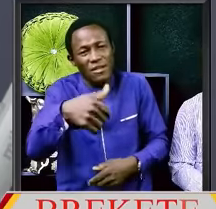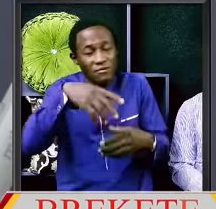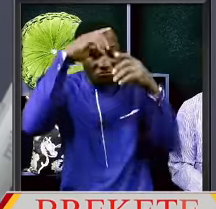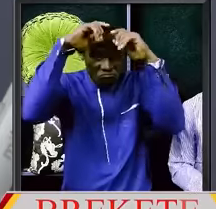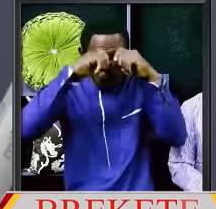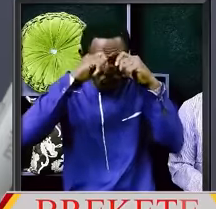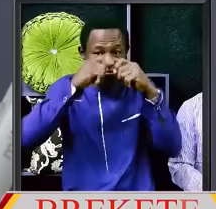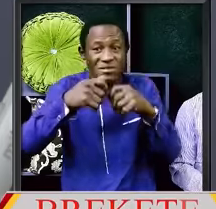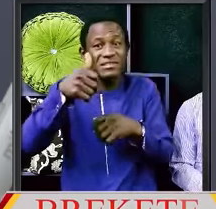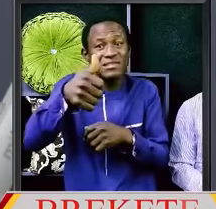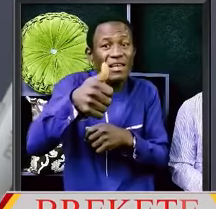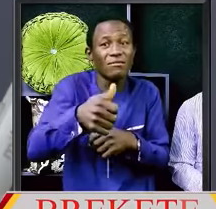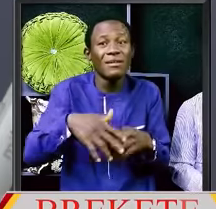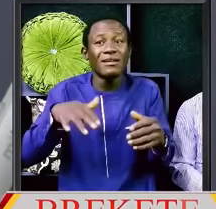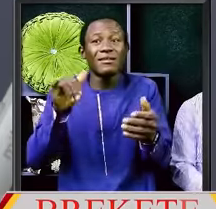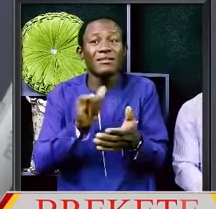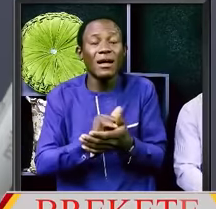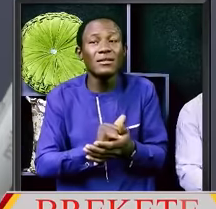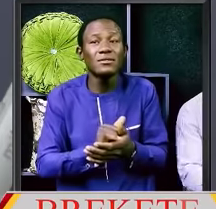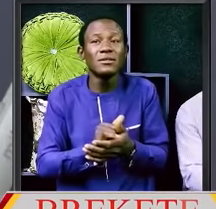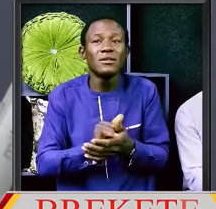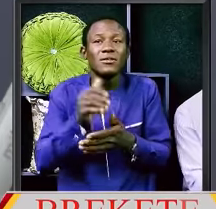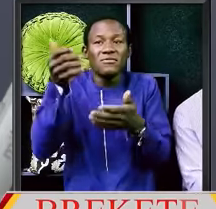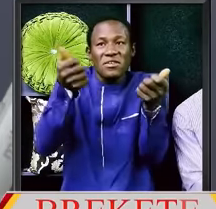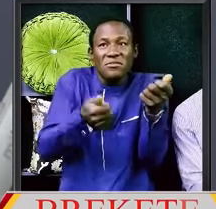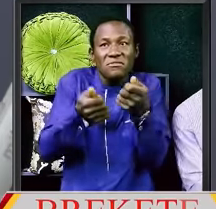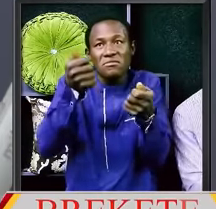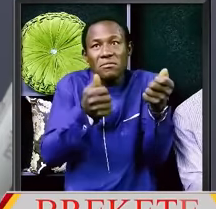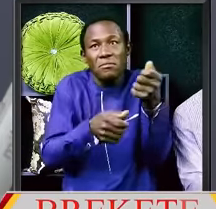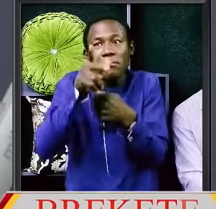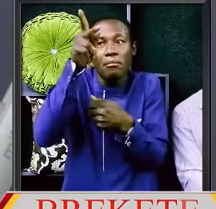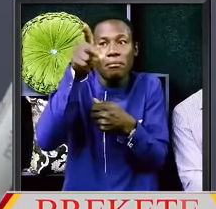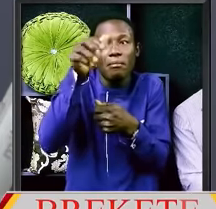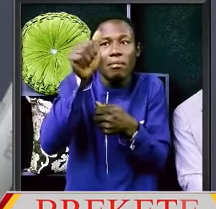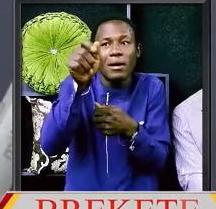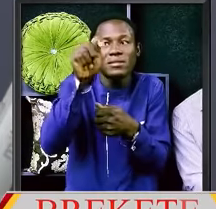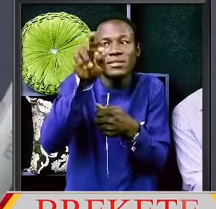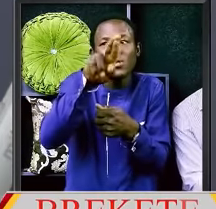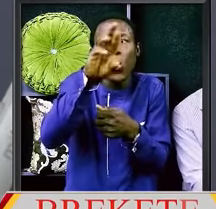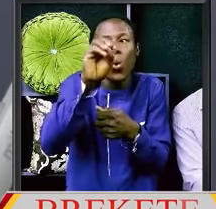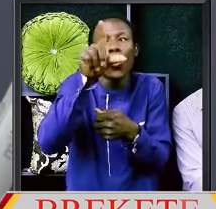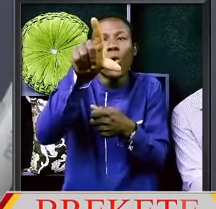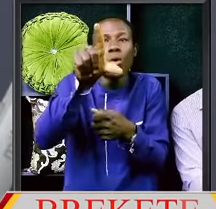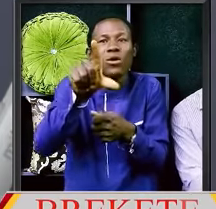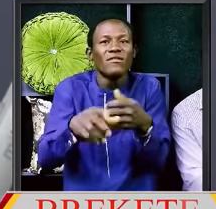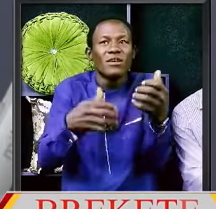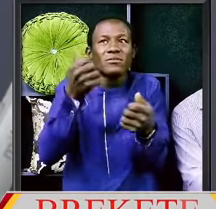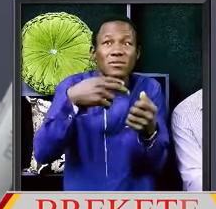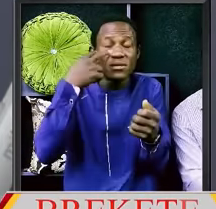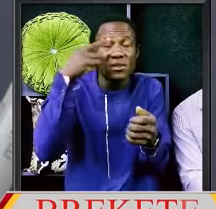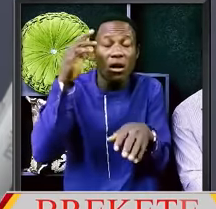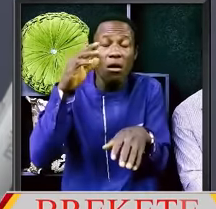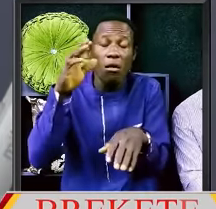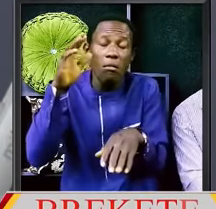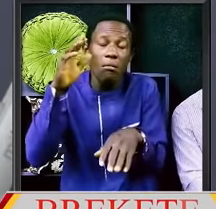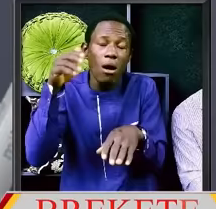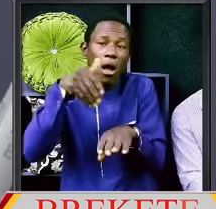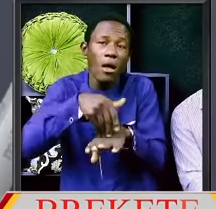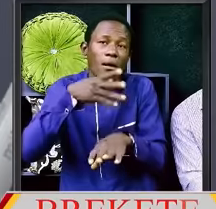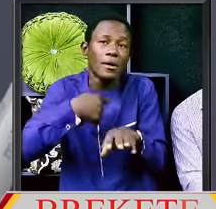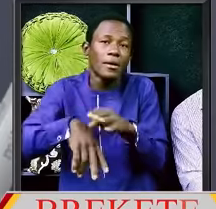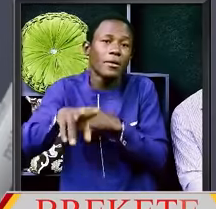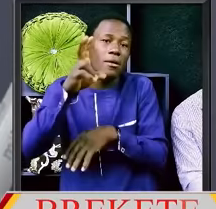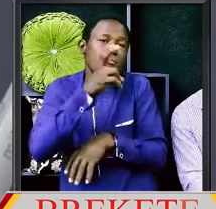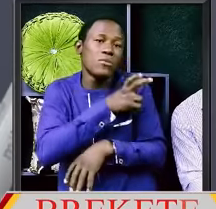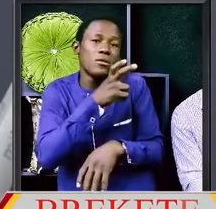That patrol vehicle we una see for division, where they una go shout emergency, emergency. They go talk, say, fuel,